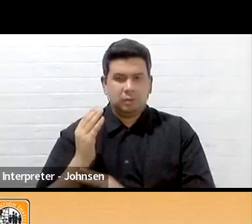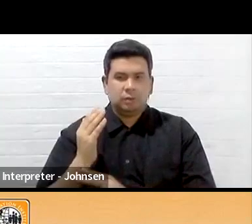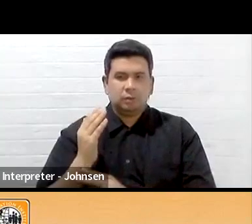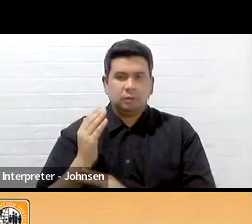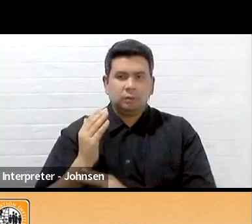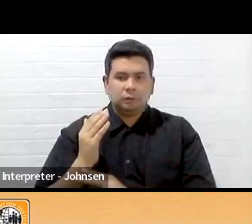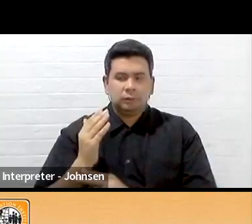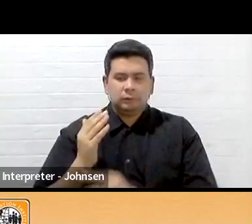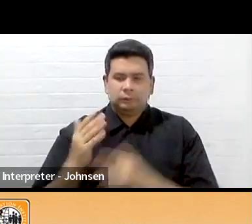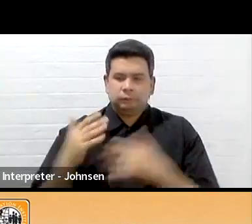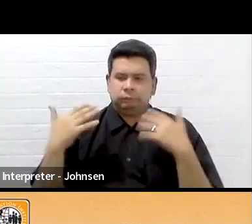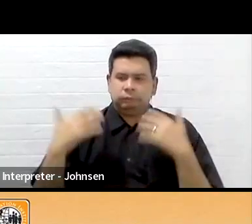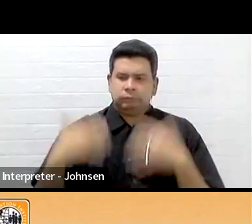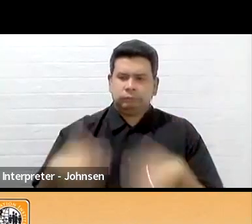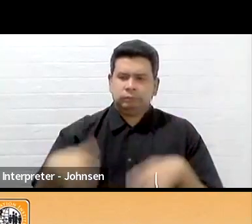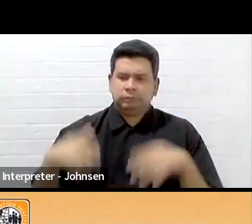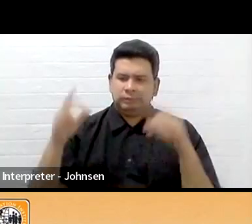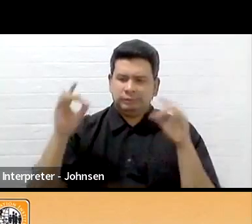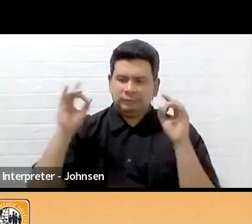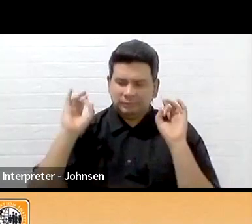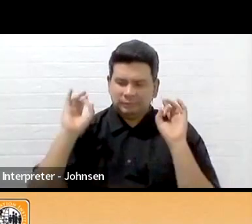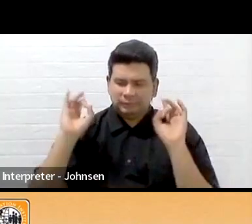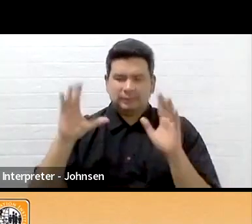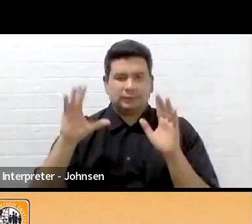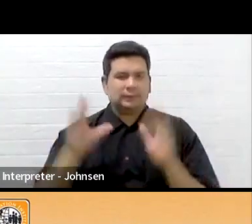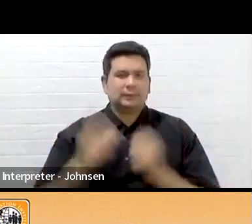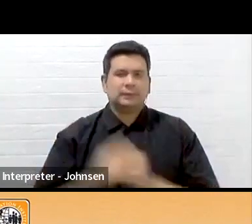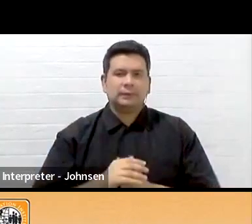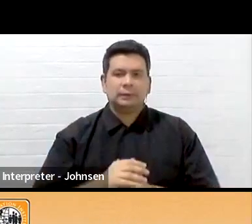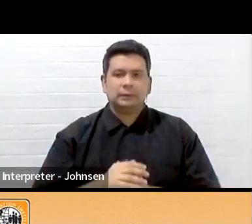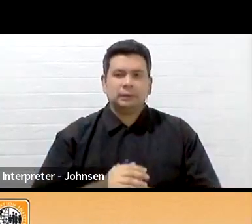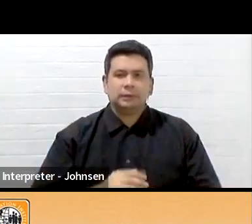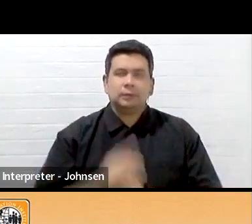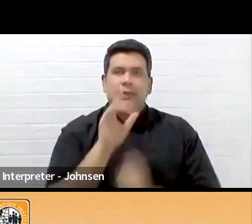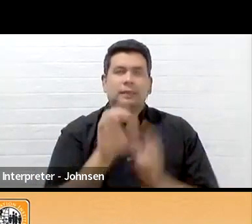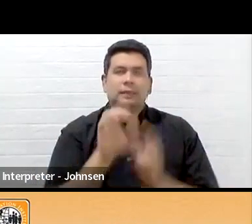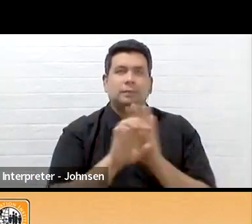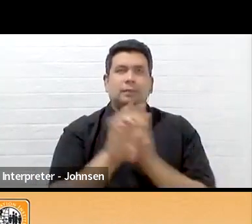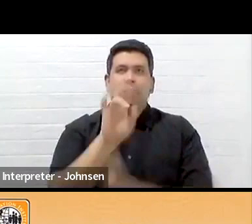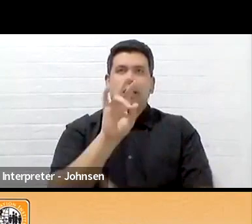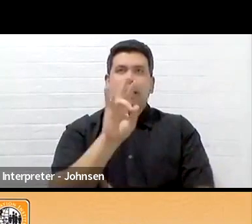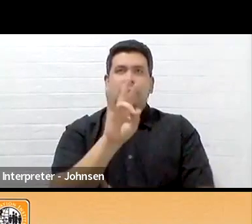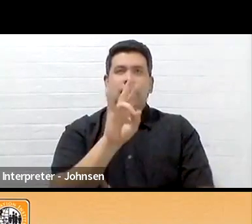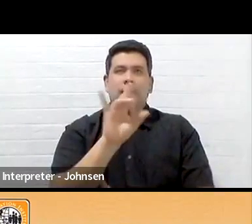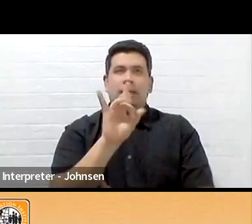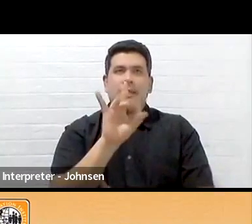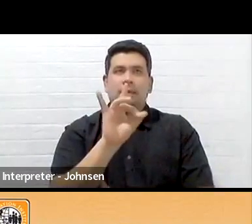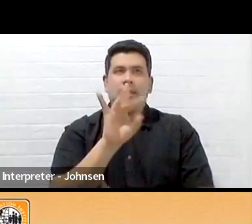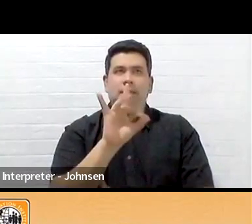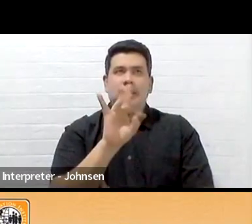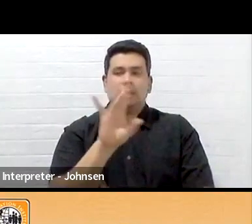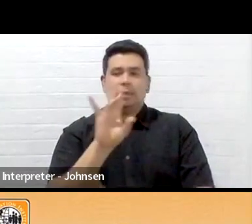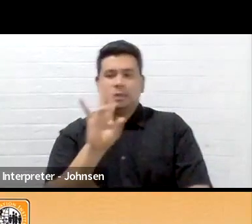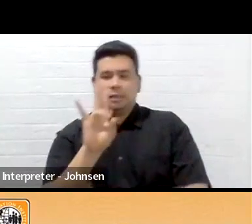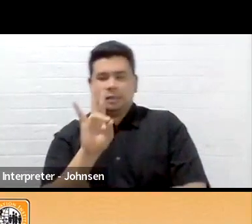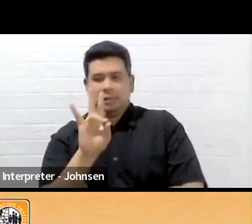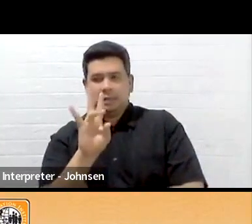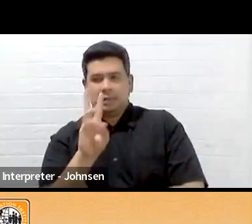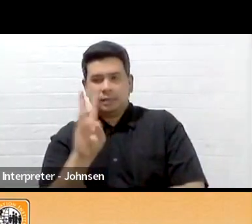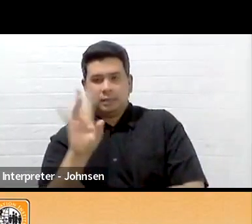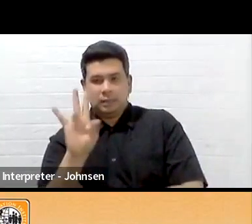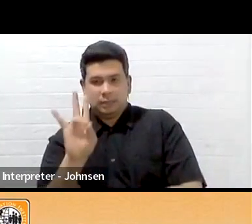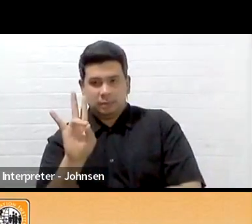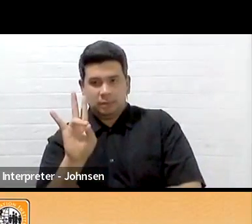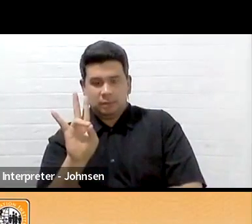unbelievable. No? In some of the wars, for example, in 1867, some towns had 40% of their